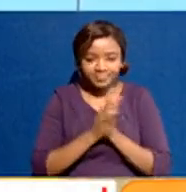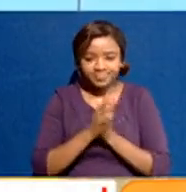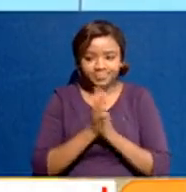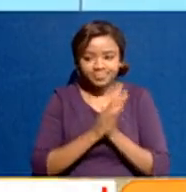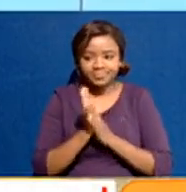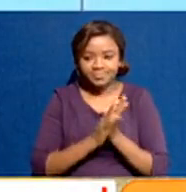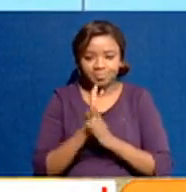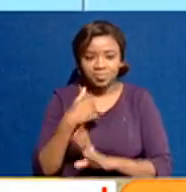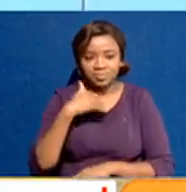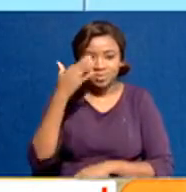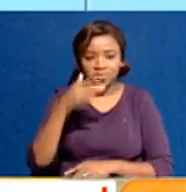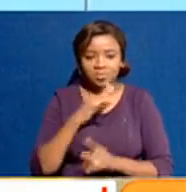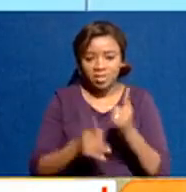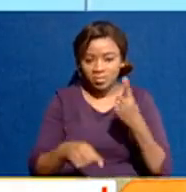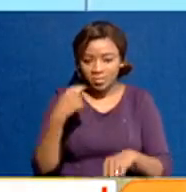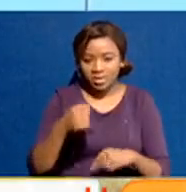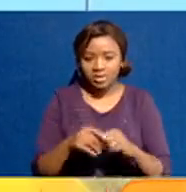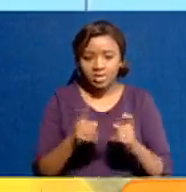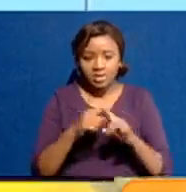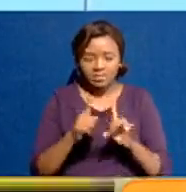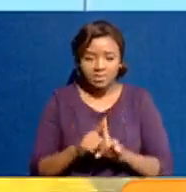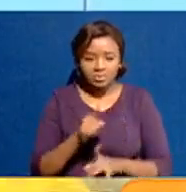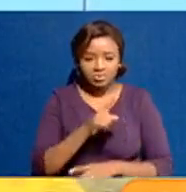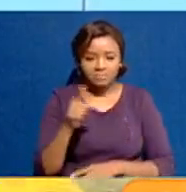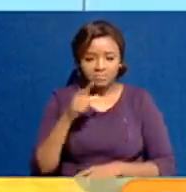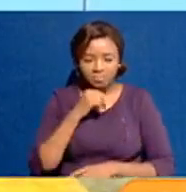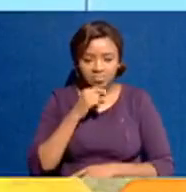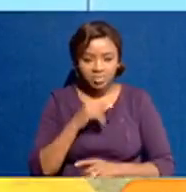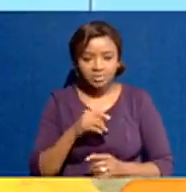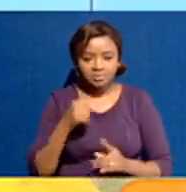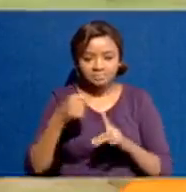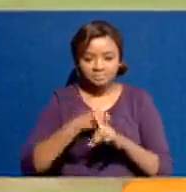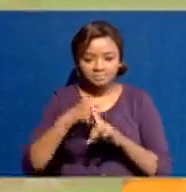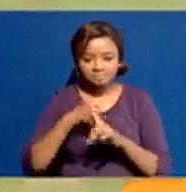Despite the weather, the boys have cheered up and we have gotten 3 points.